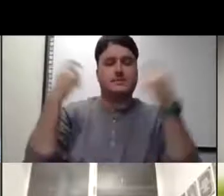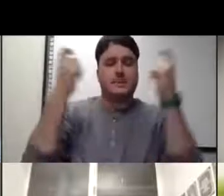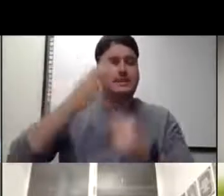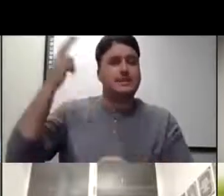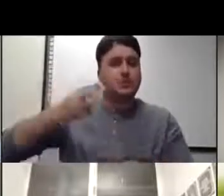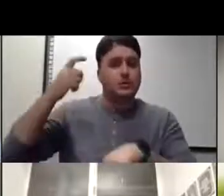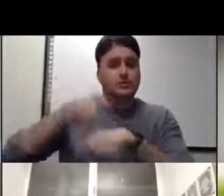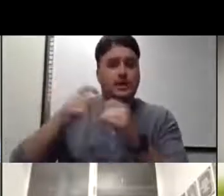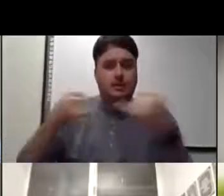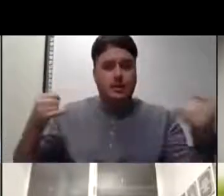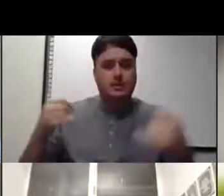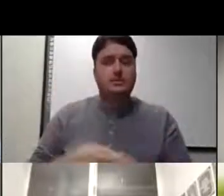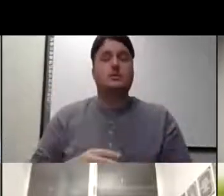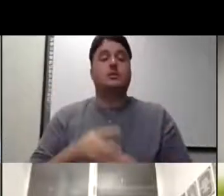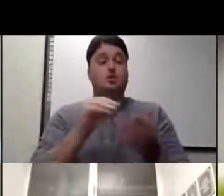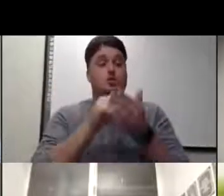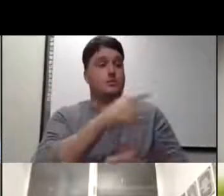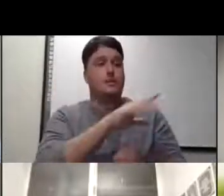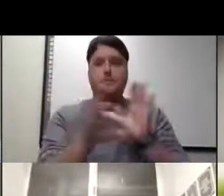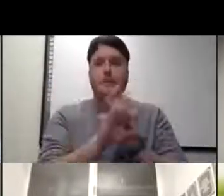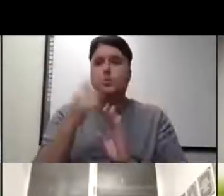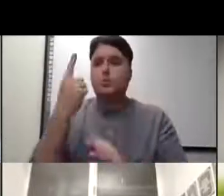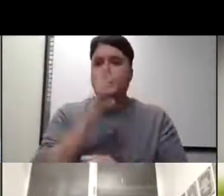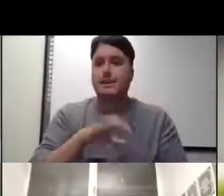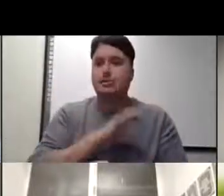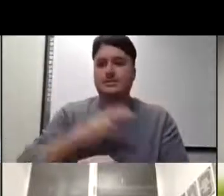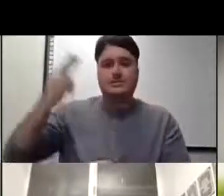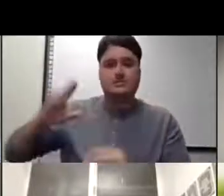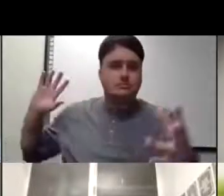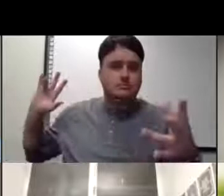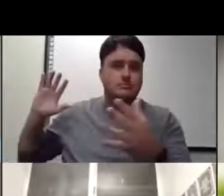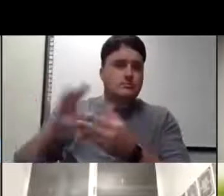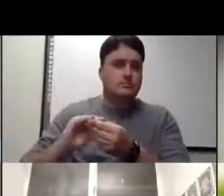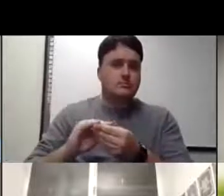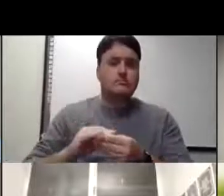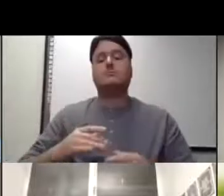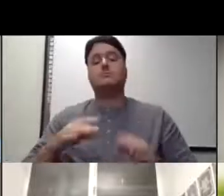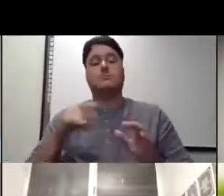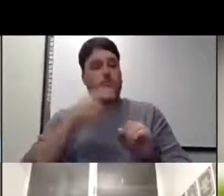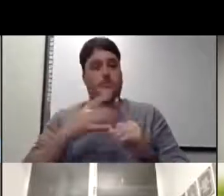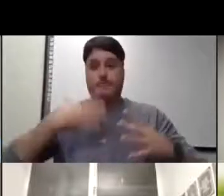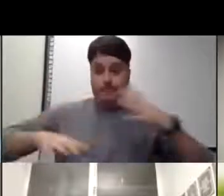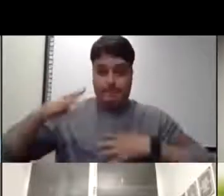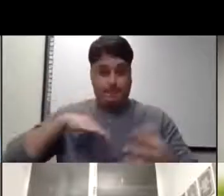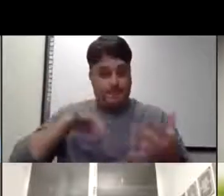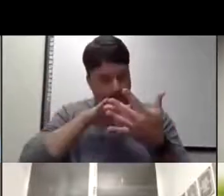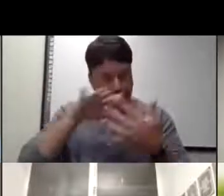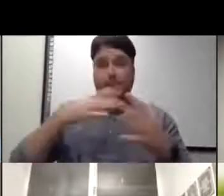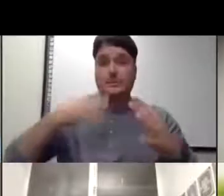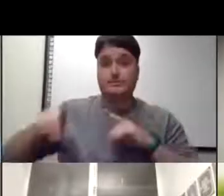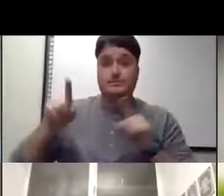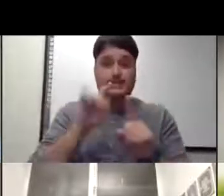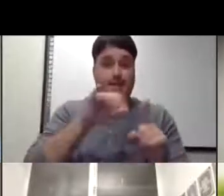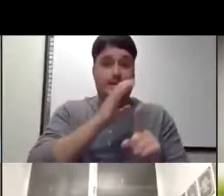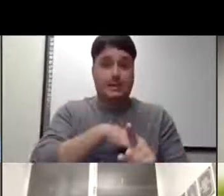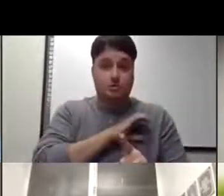students choose a character from history, study that character, and dress up as that character. Students then line up based